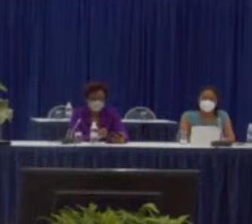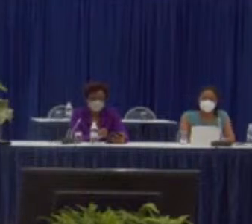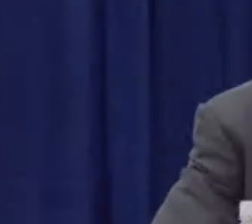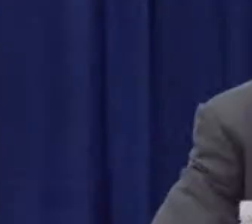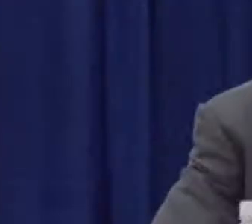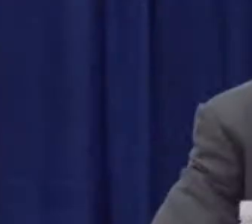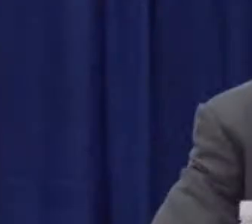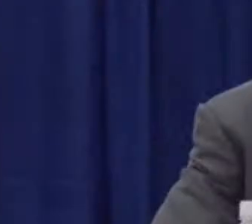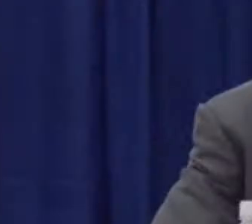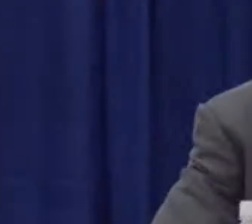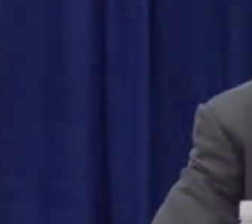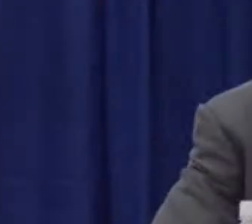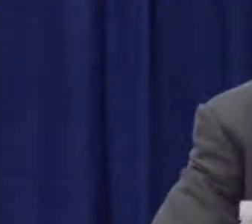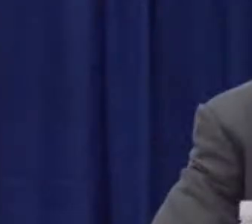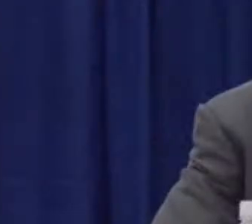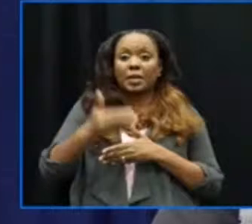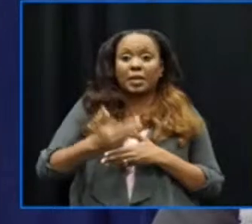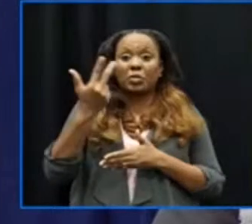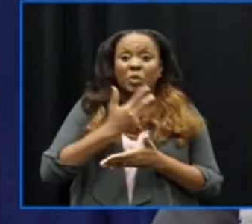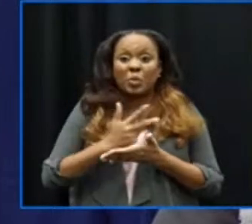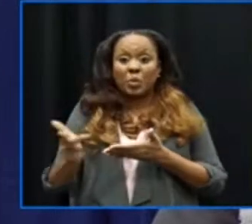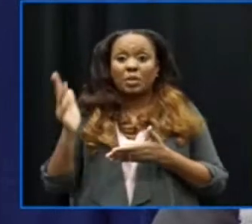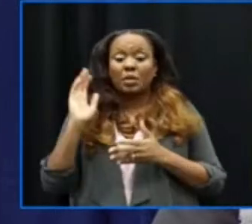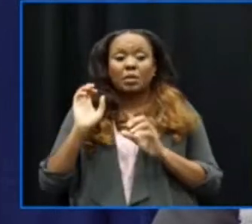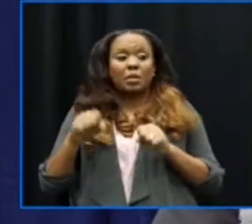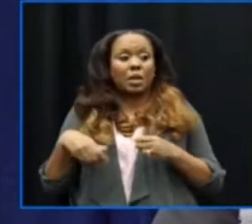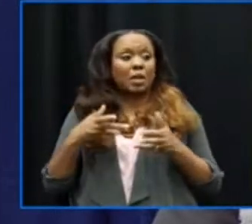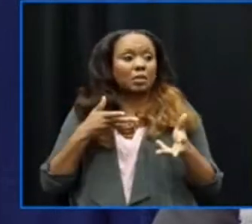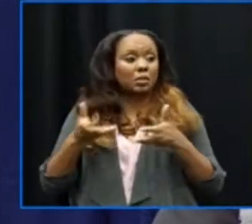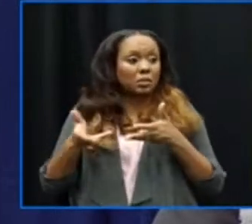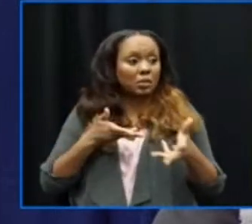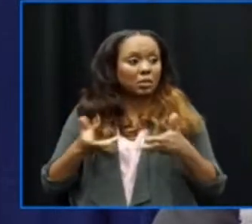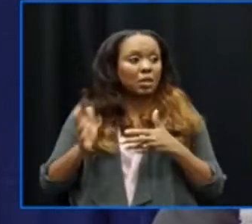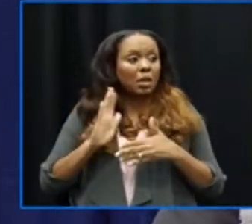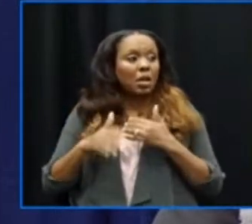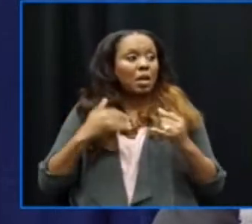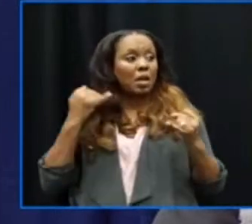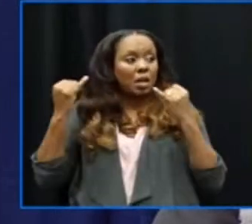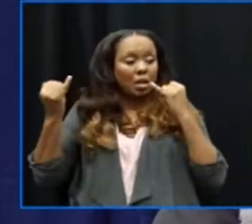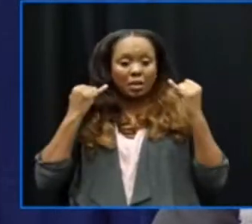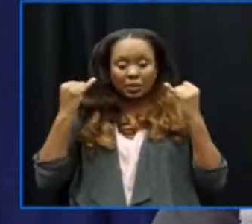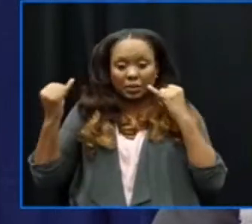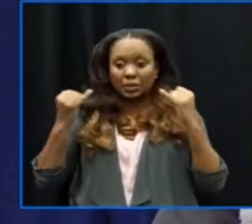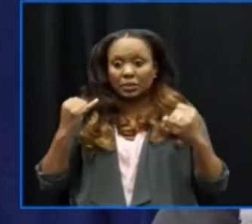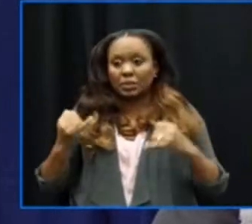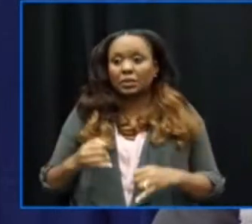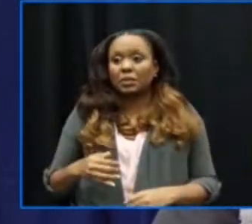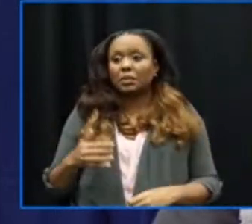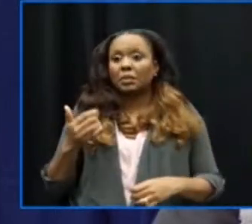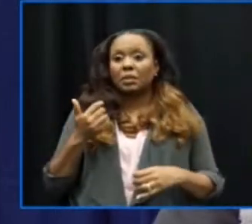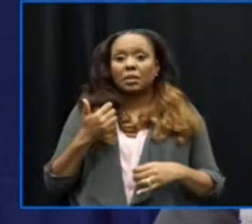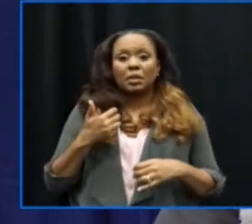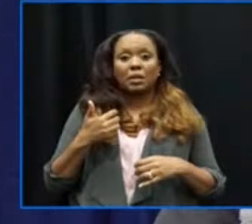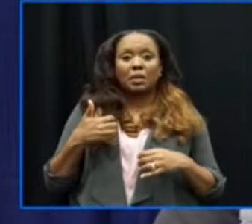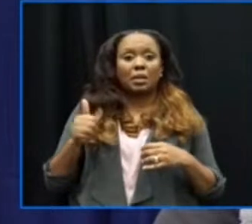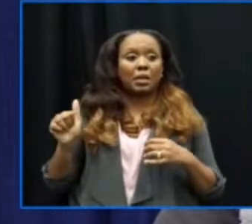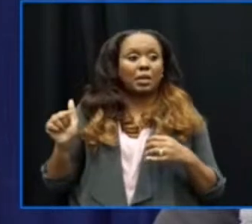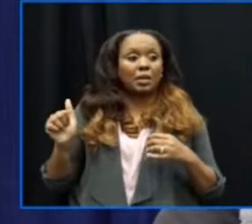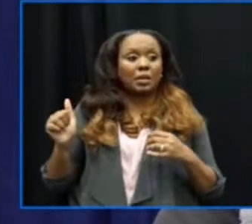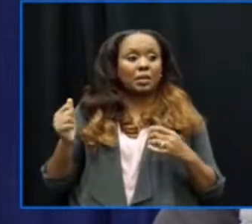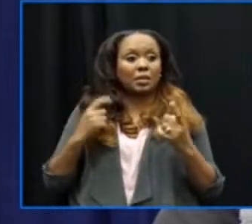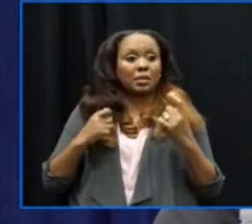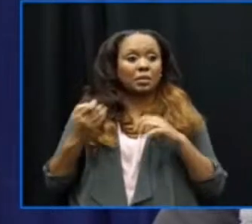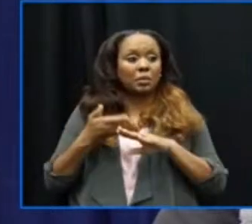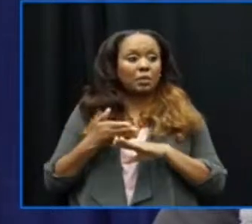3 weeks for that kind of conversation to allow all ideas to contend. But if there's anyone else before we